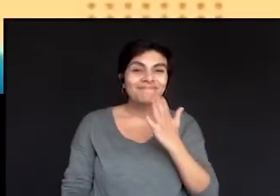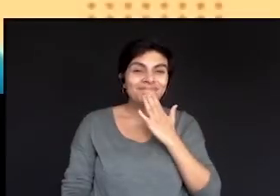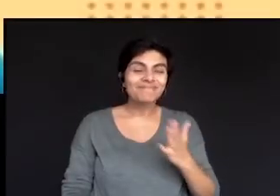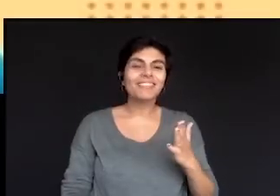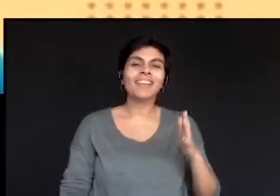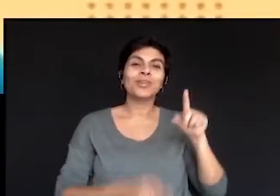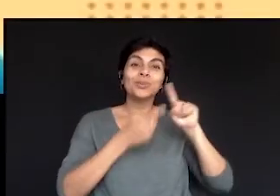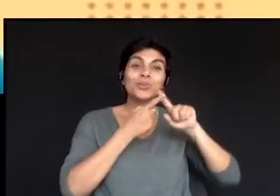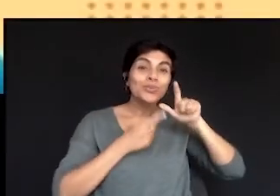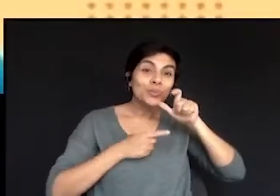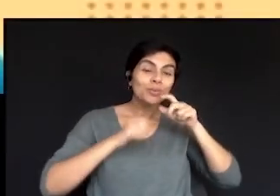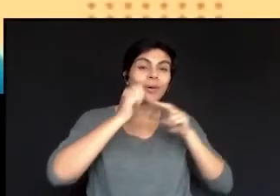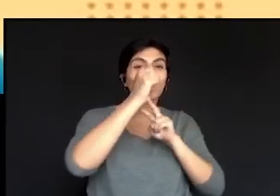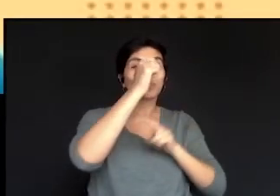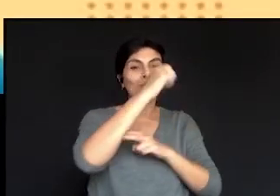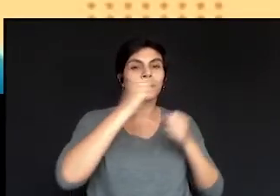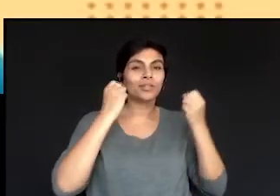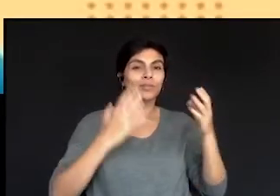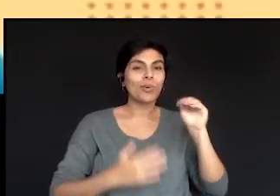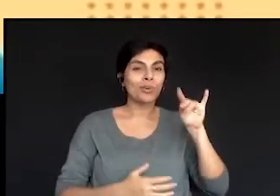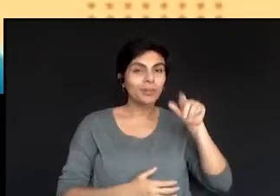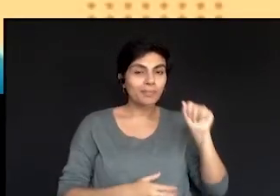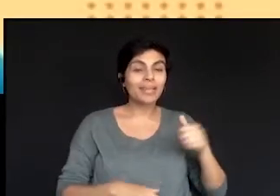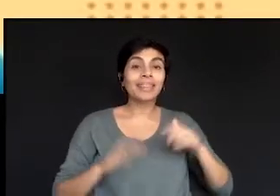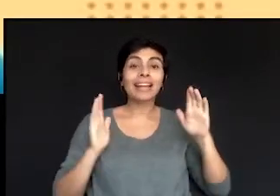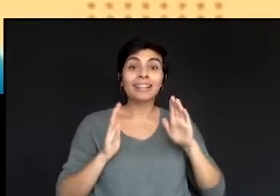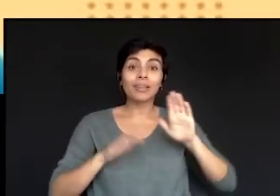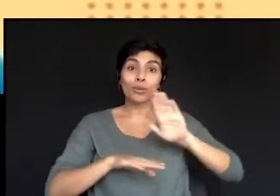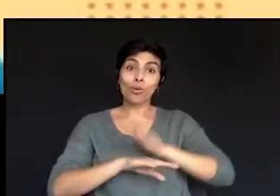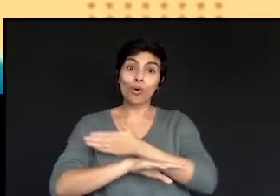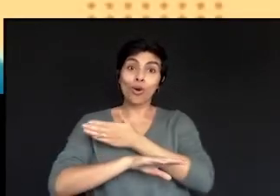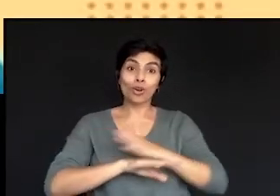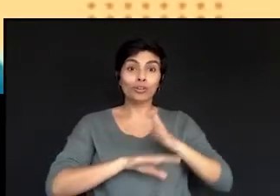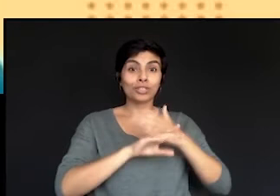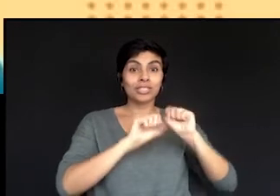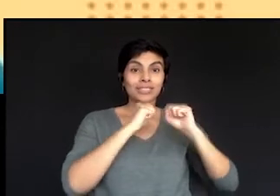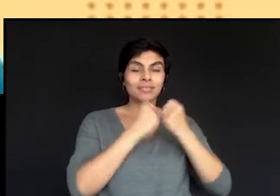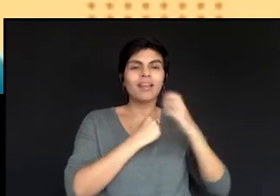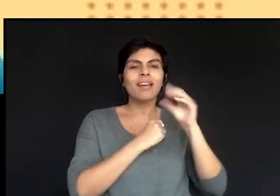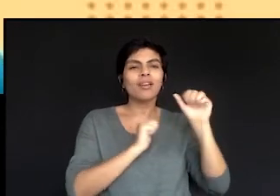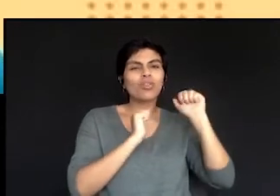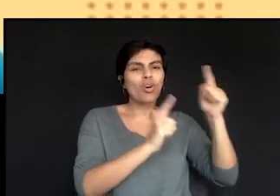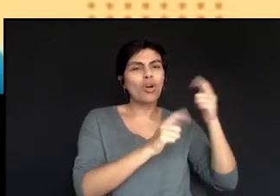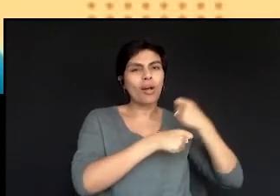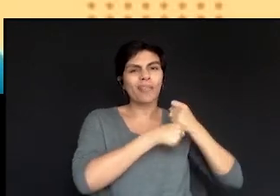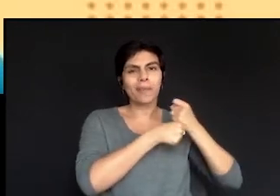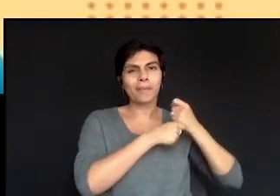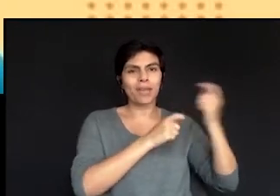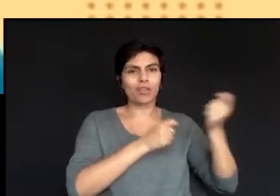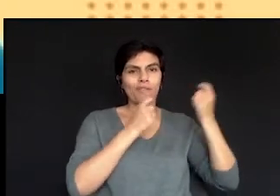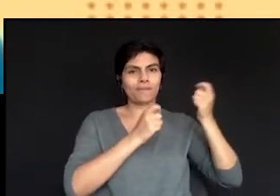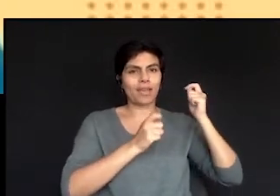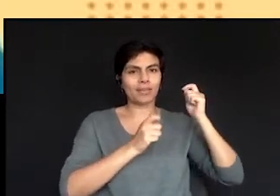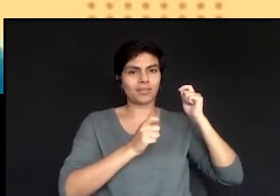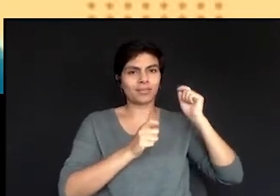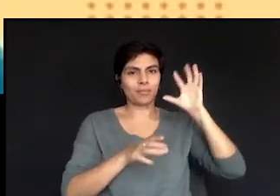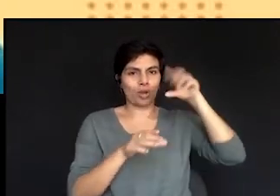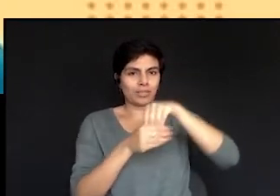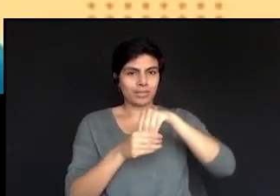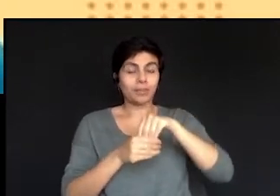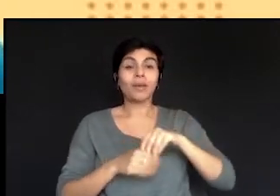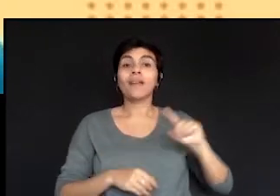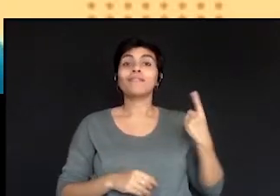thank you to Bridge Multimedia, Little Orchestra Society, and all the MakerFest participants. Our